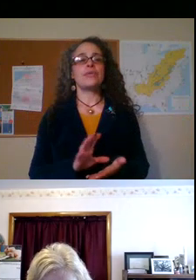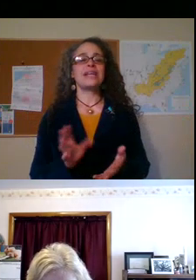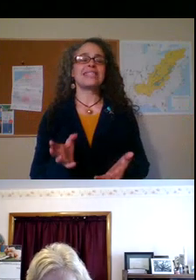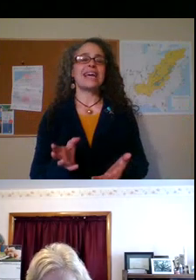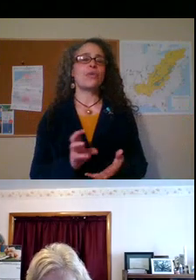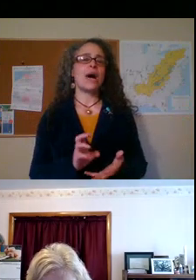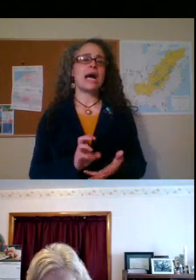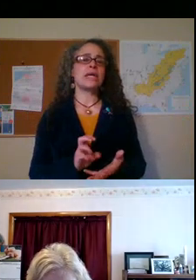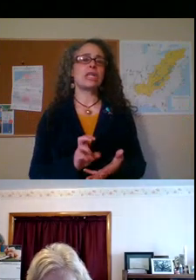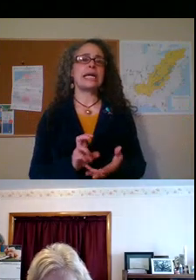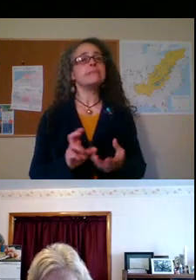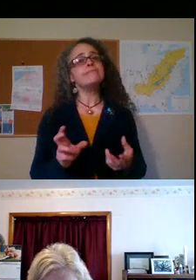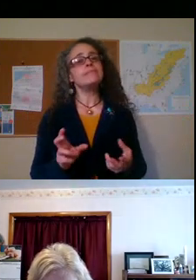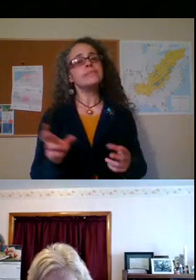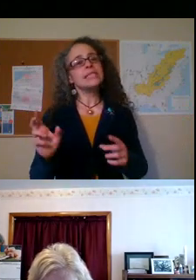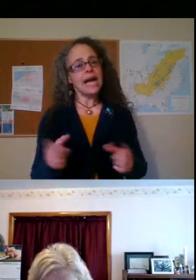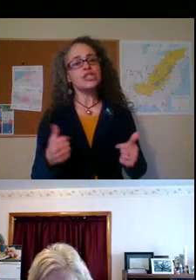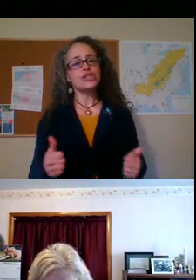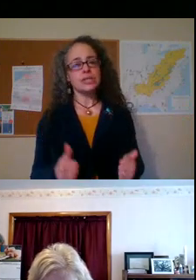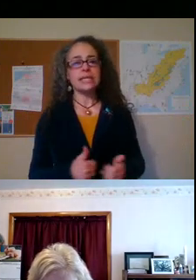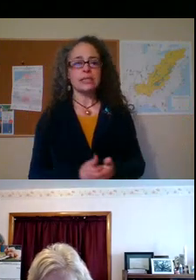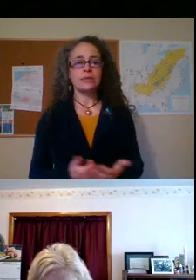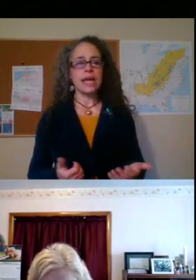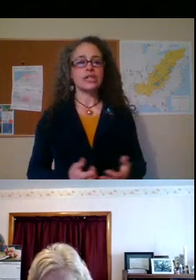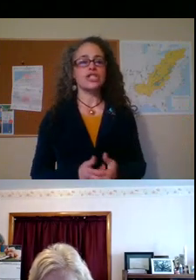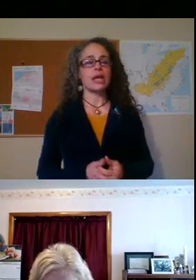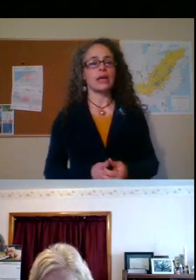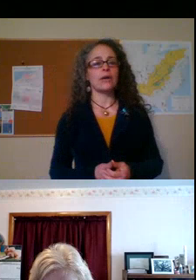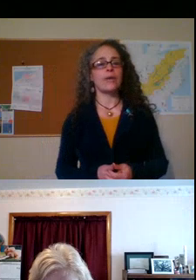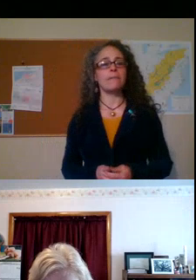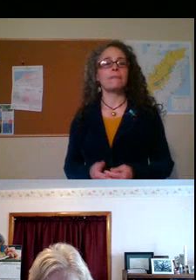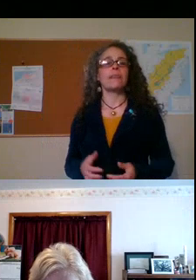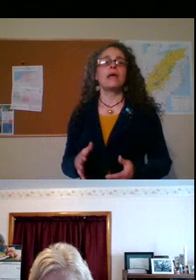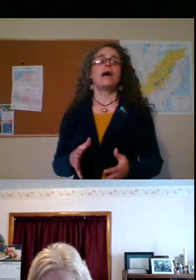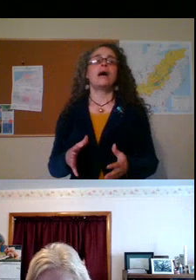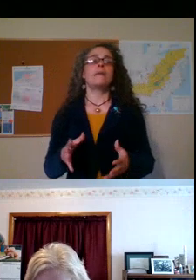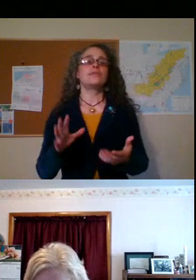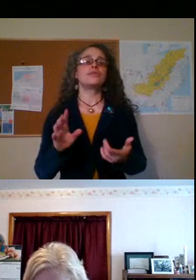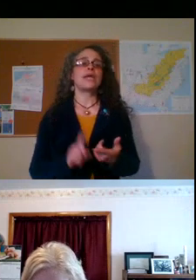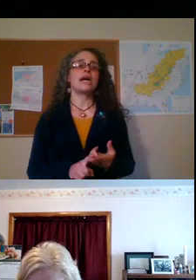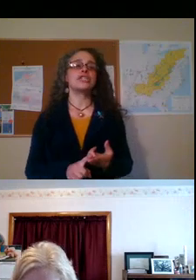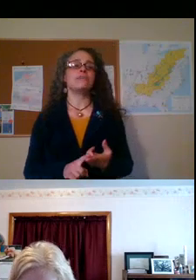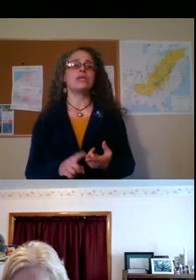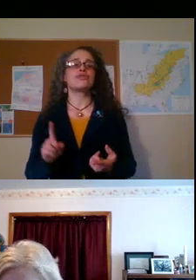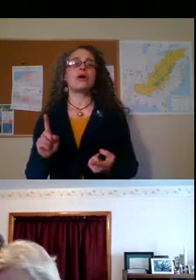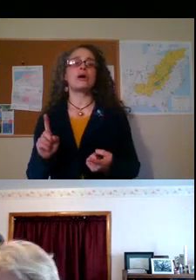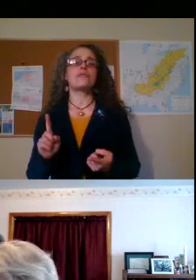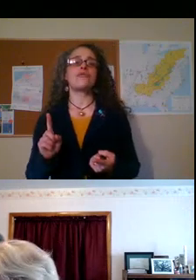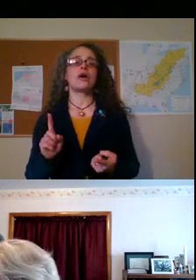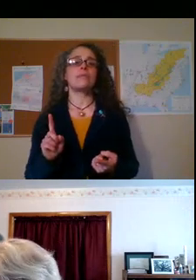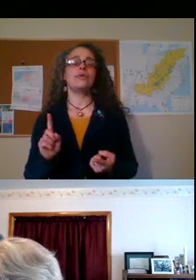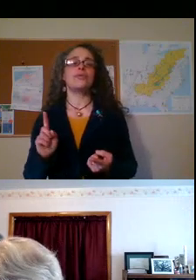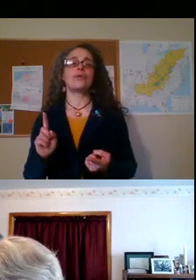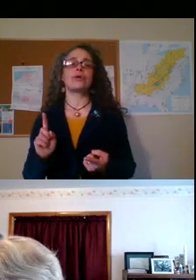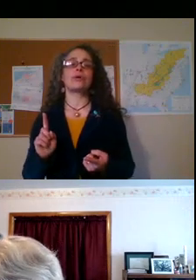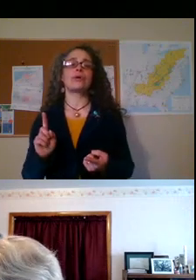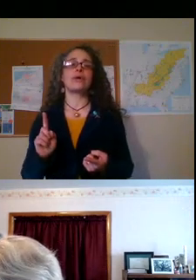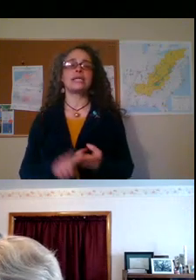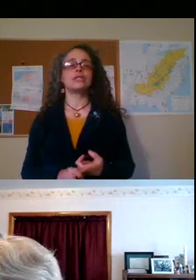And so that's kind of why they're like, cash is, cash is king, right? So cash can be drawn